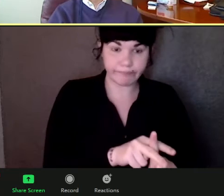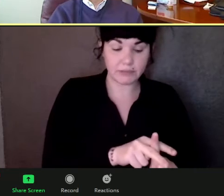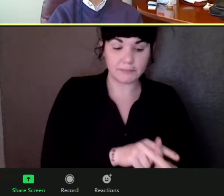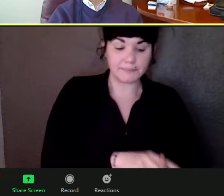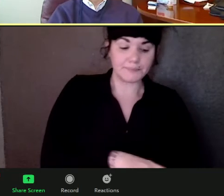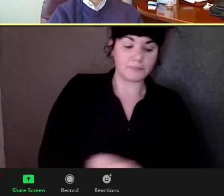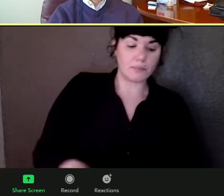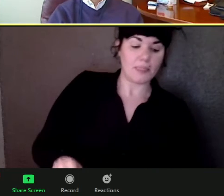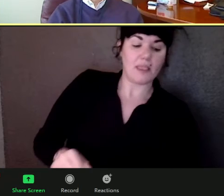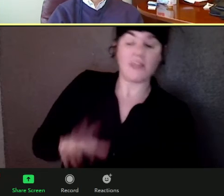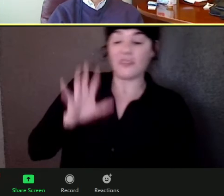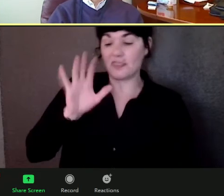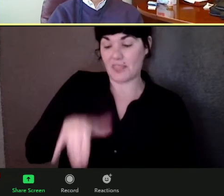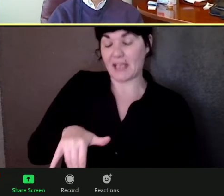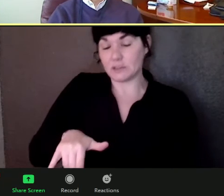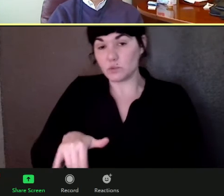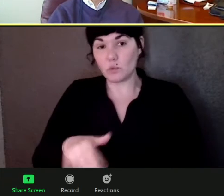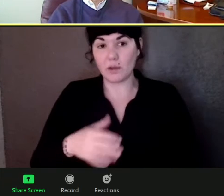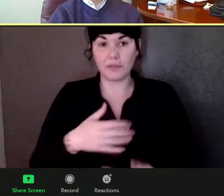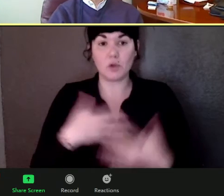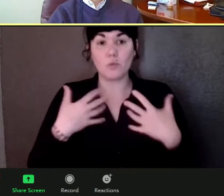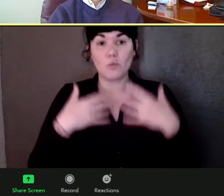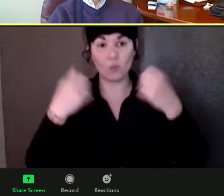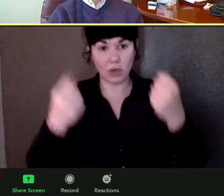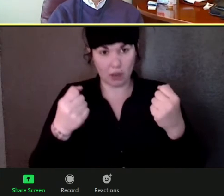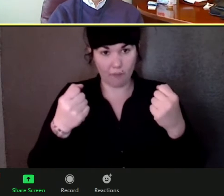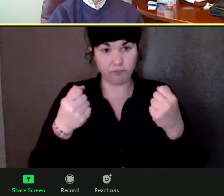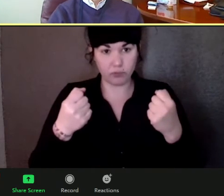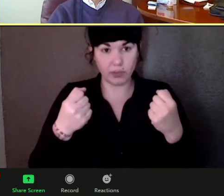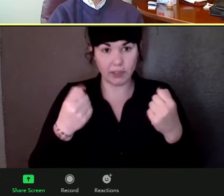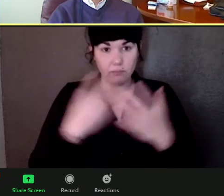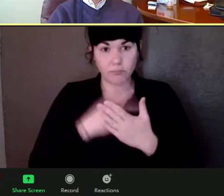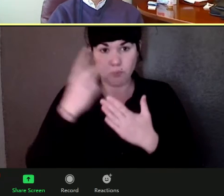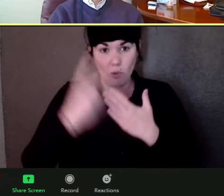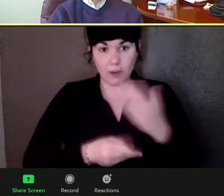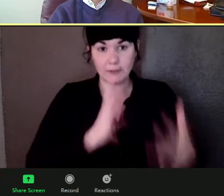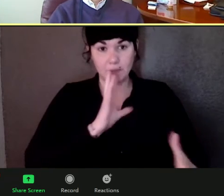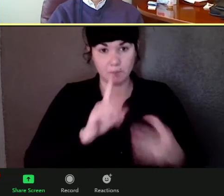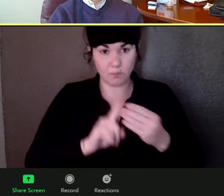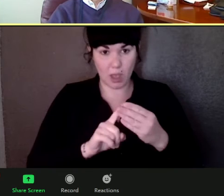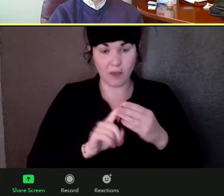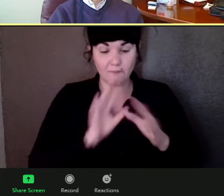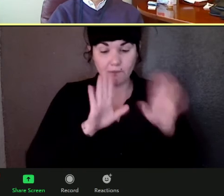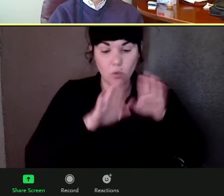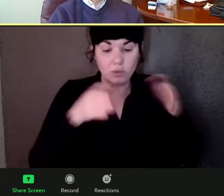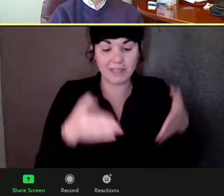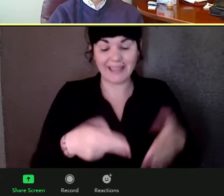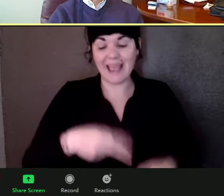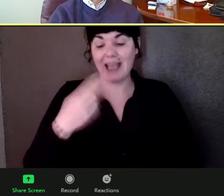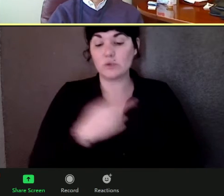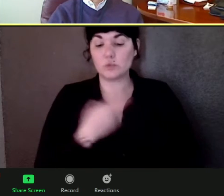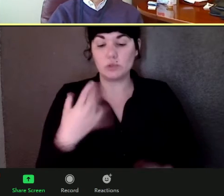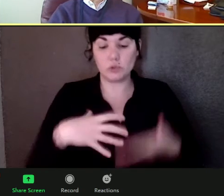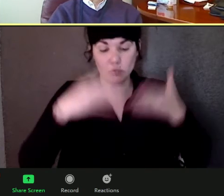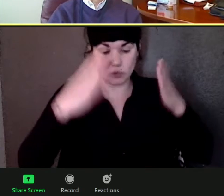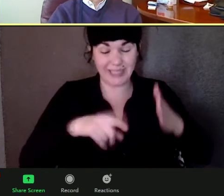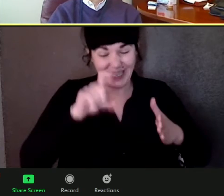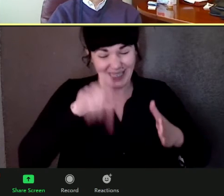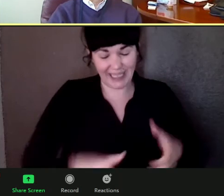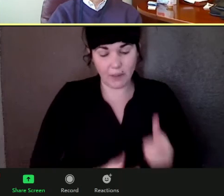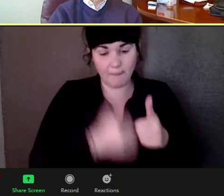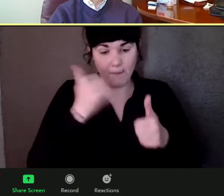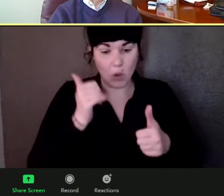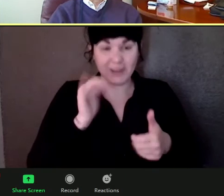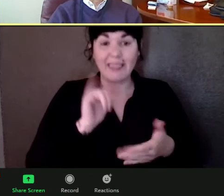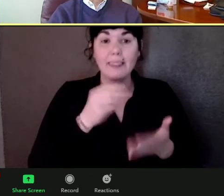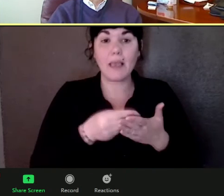have the highest need. And so we're excited about that. As Ironetta shared, again, these are monies that are only going